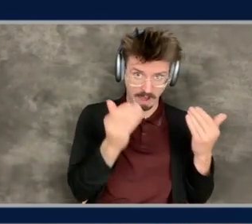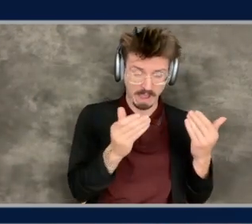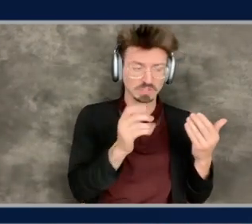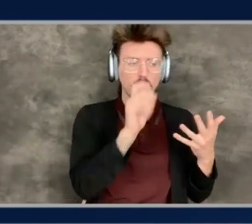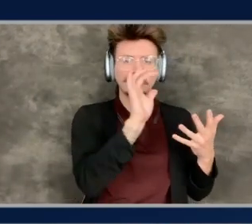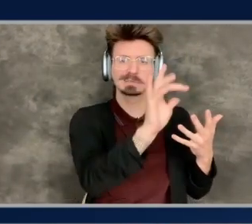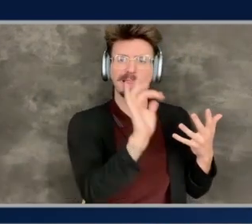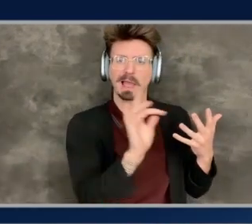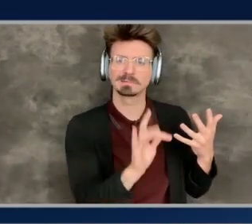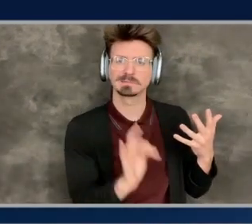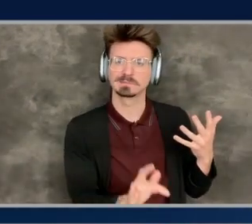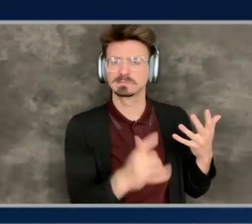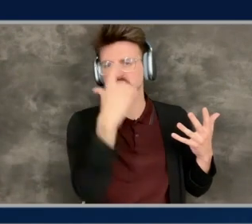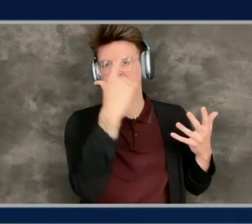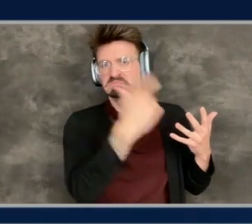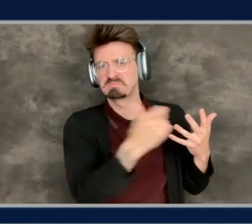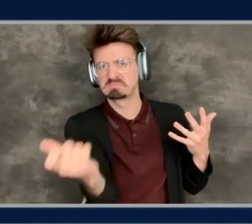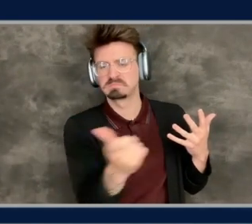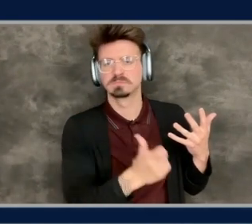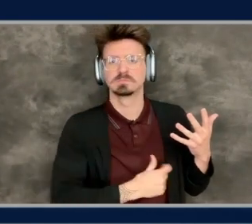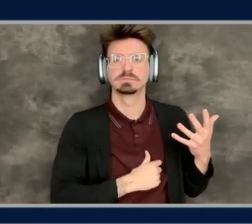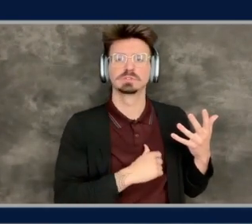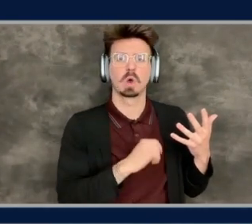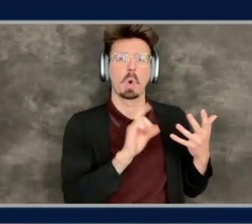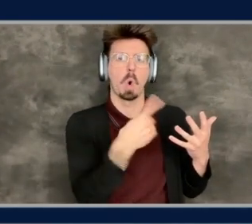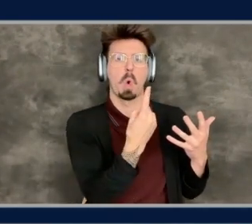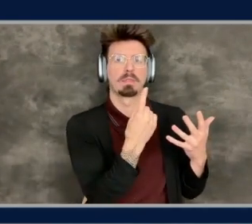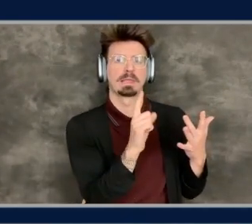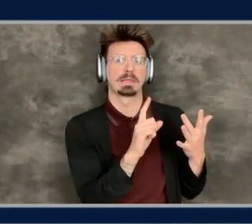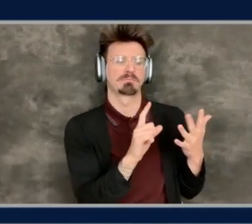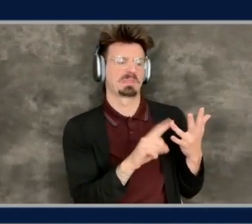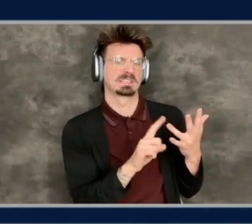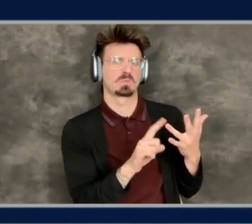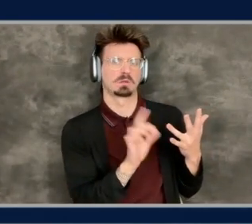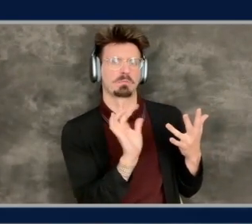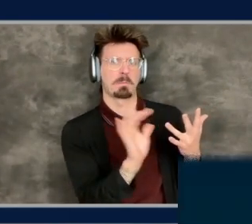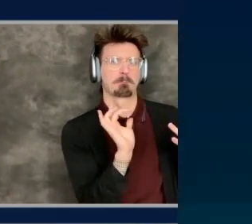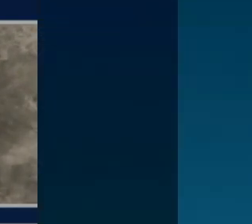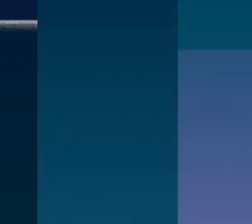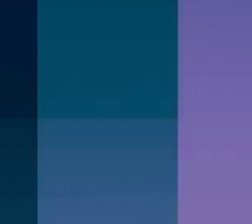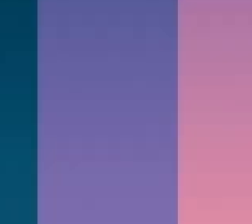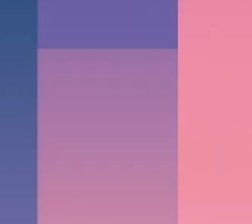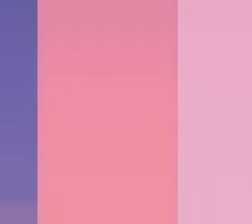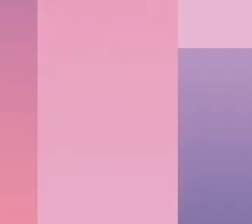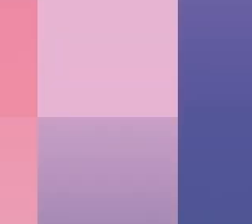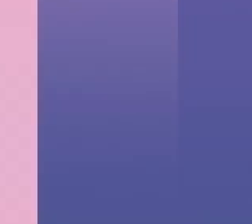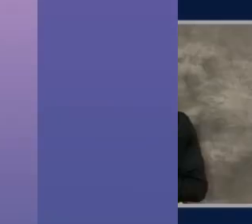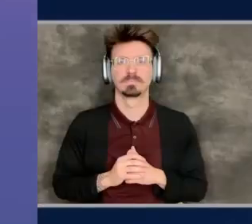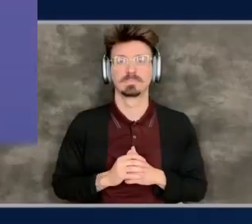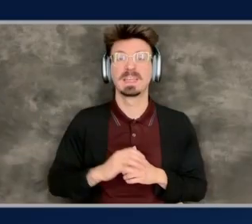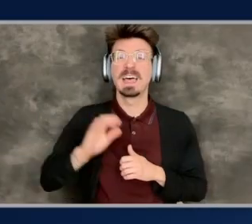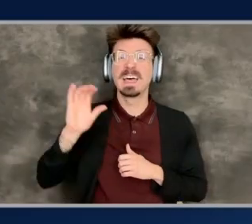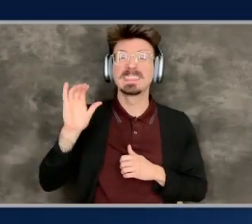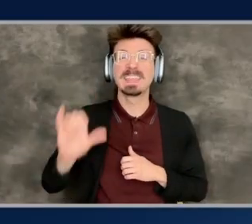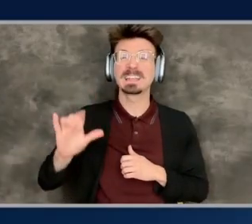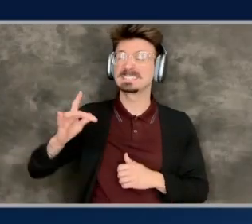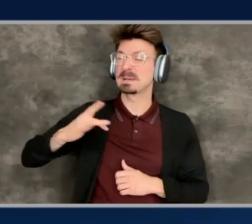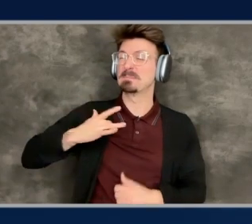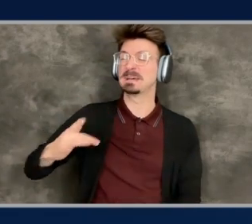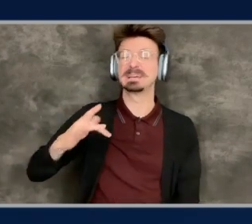okay I want to select only this, Bob's Bookstore. This is the classic .NET example you always use. Over there